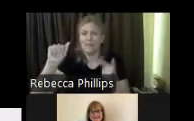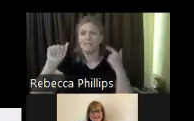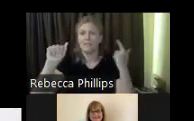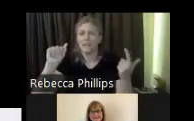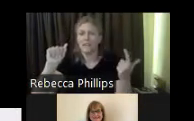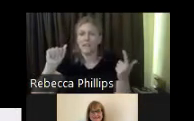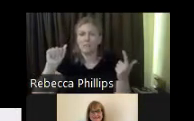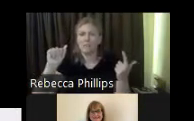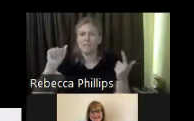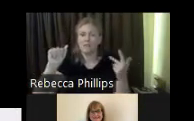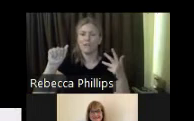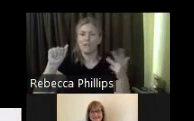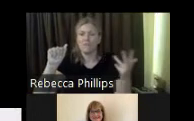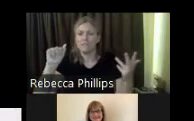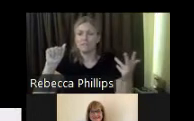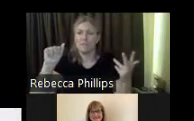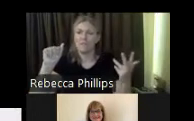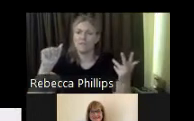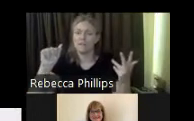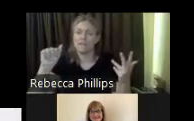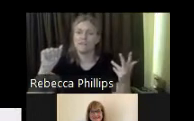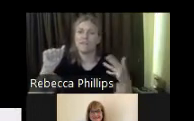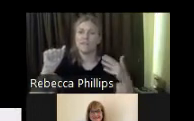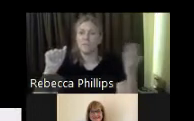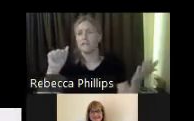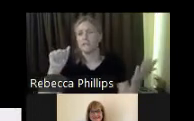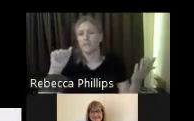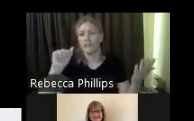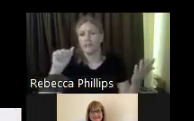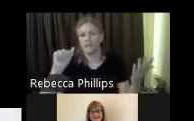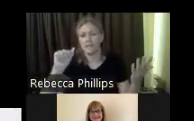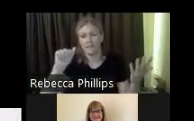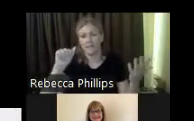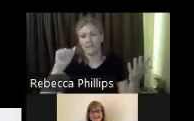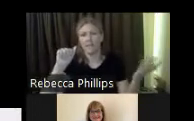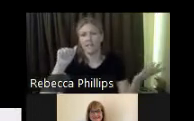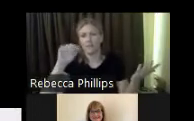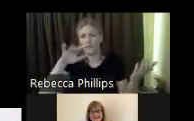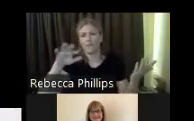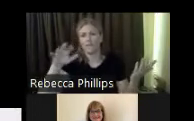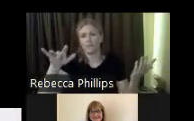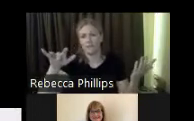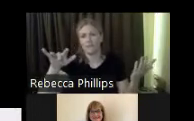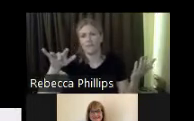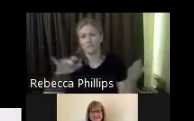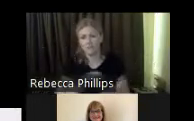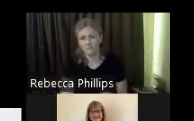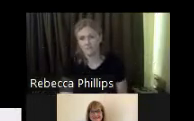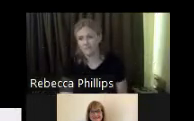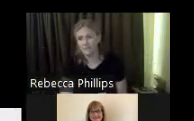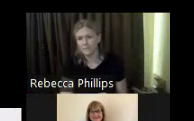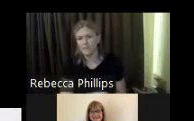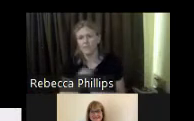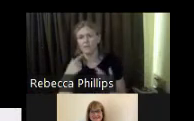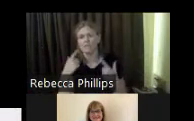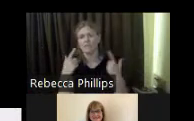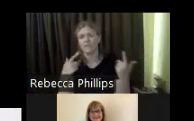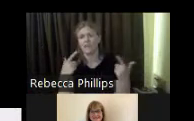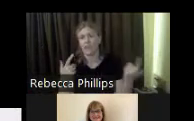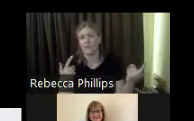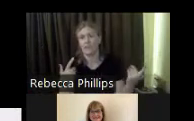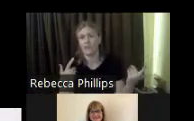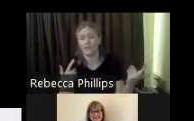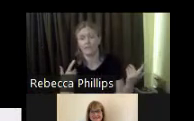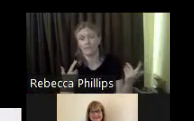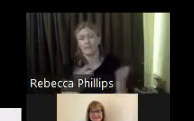So then once it finally comes to you, even if you missed a couple letters, you might still get the idea of what they finger spelled. So you want to sound